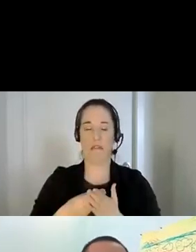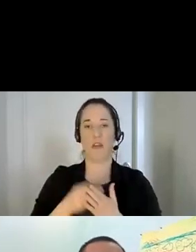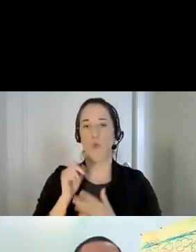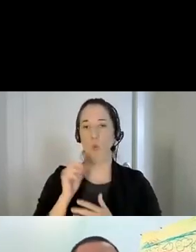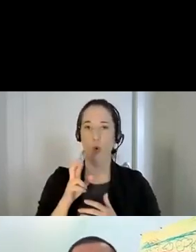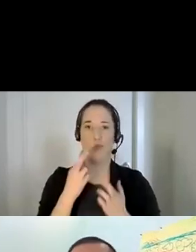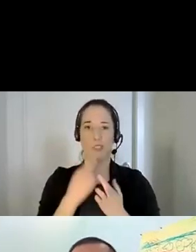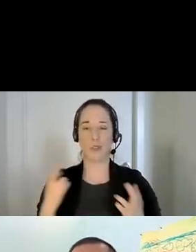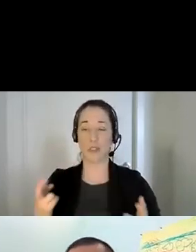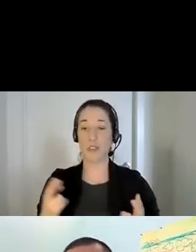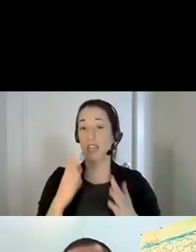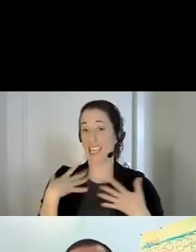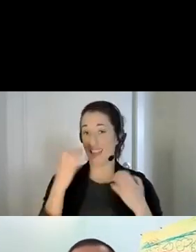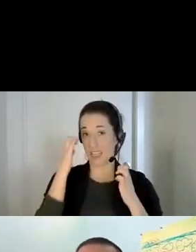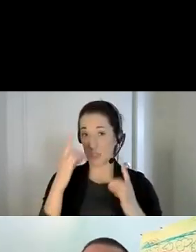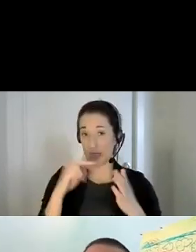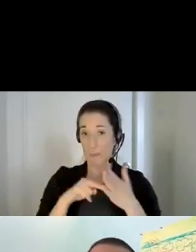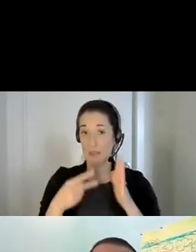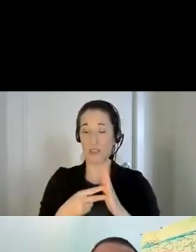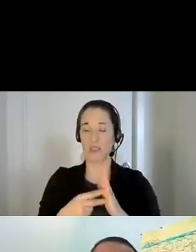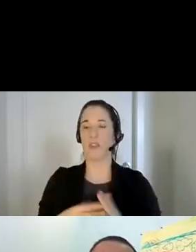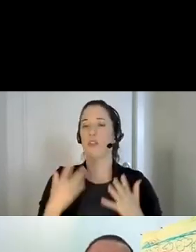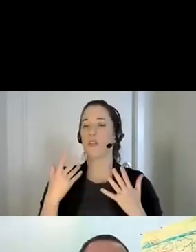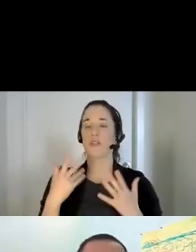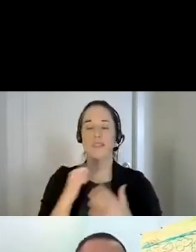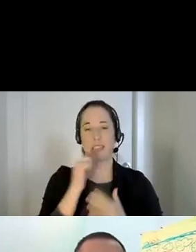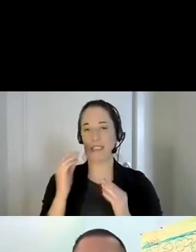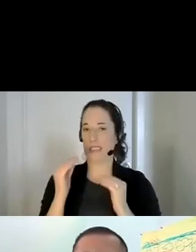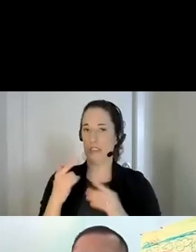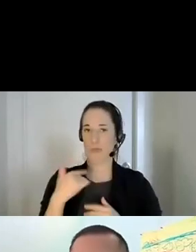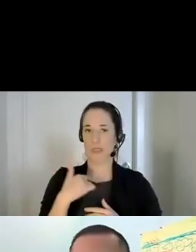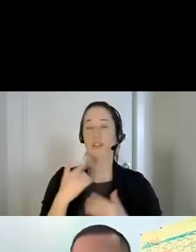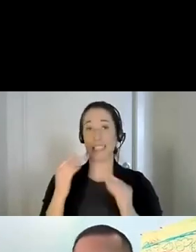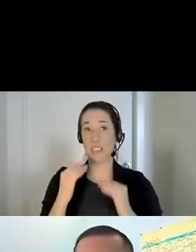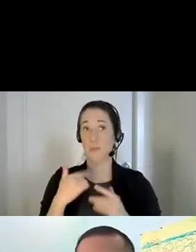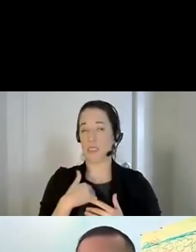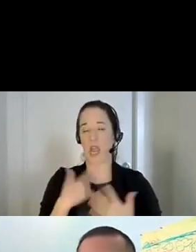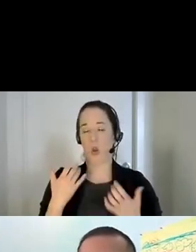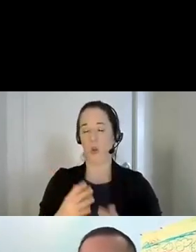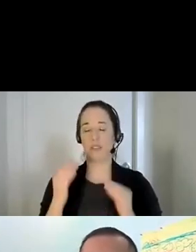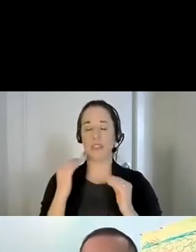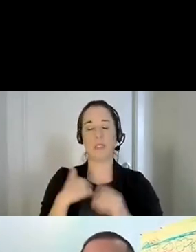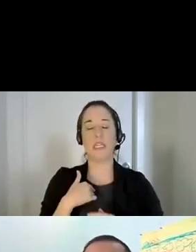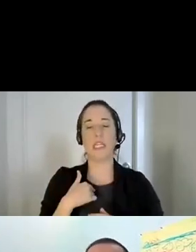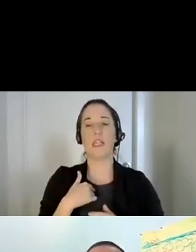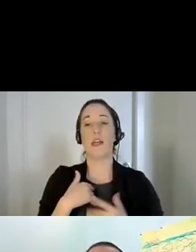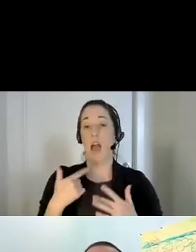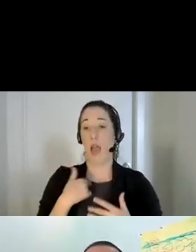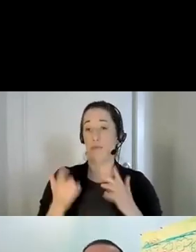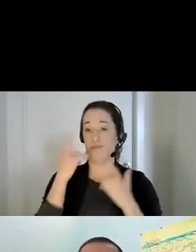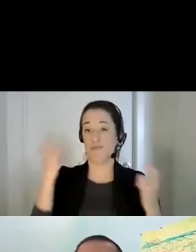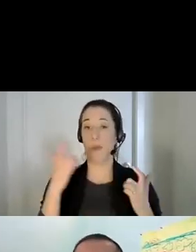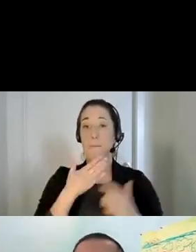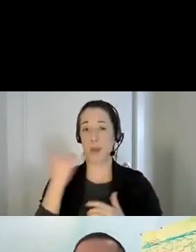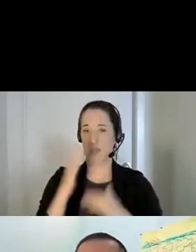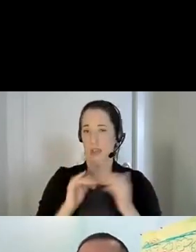not try to socialize me into believing that I am more special or exceptional than others. Instead, a healing education